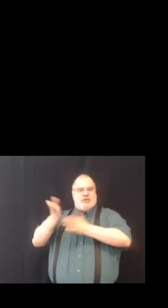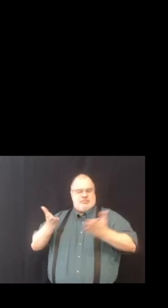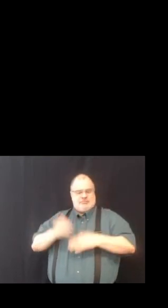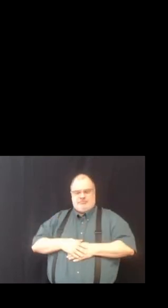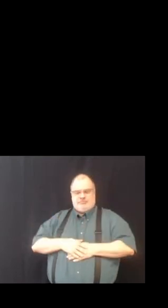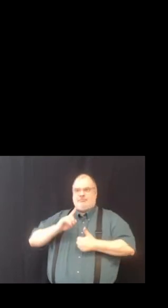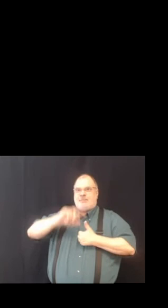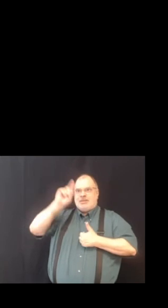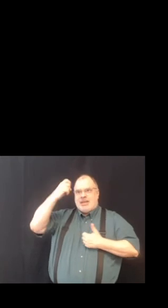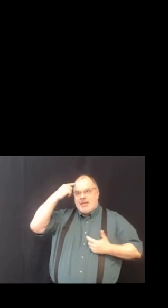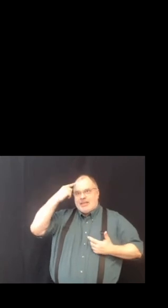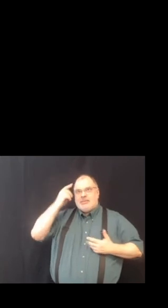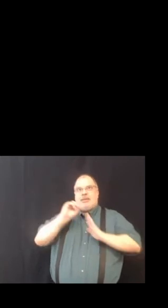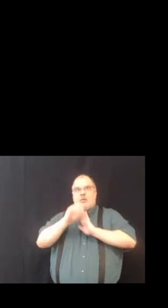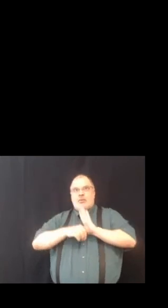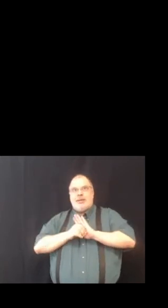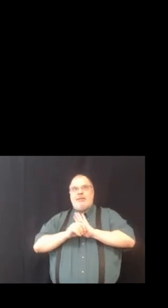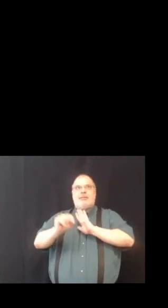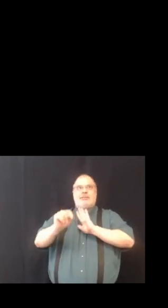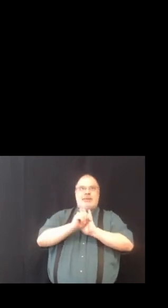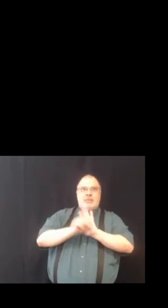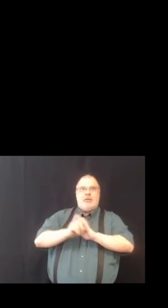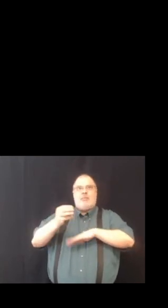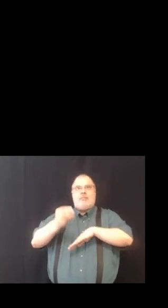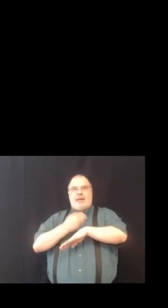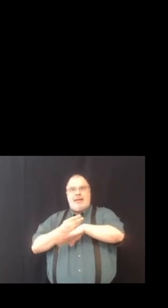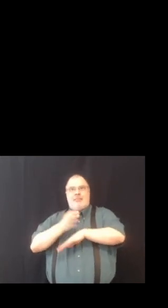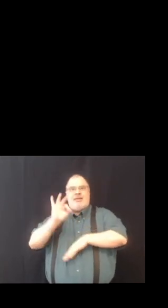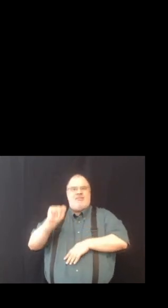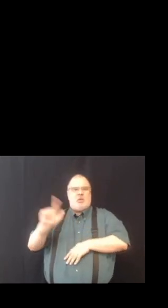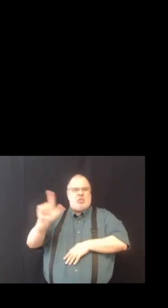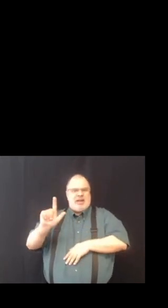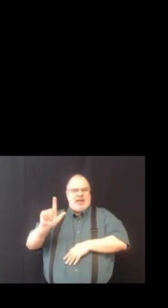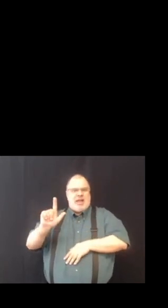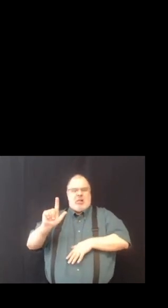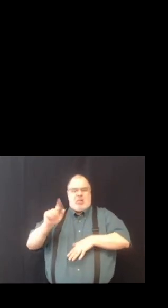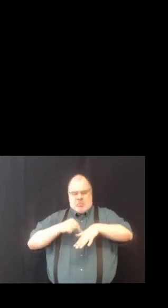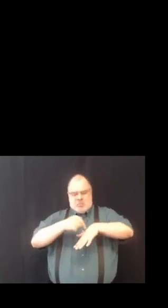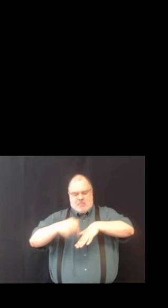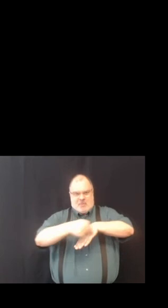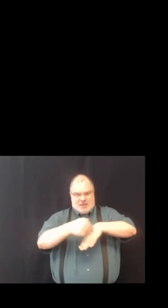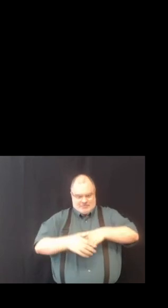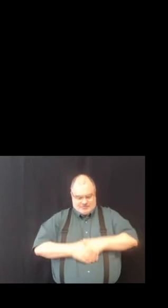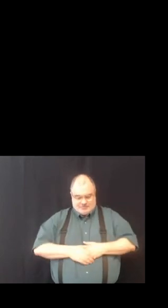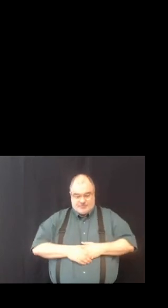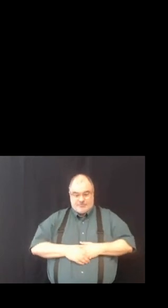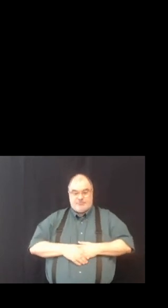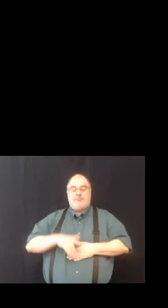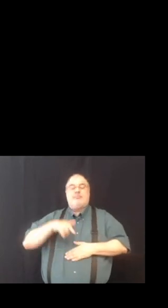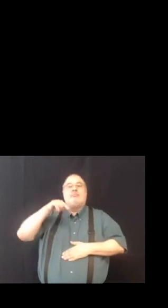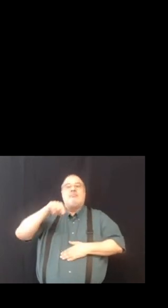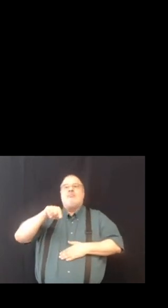Orlando, Tampa, Miami, and Fort Lauderdale. They're all over the state. It's an official arm of the Florida